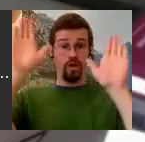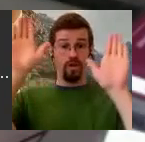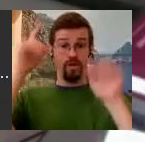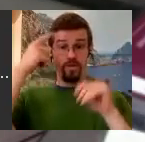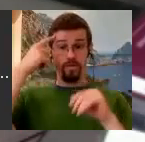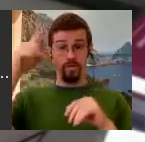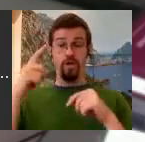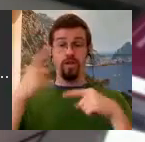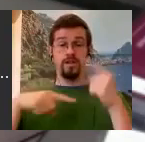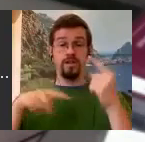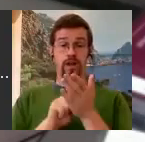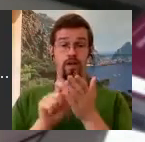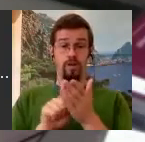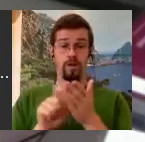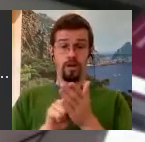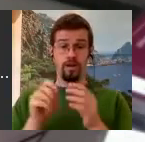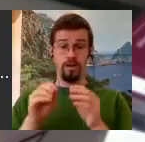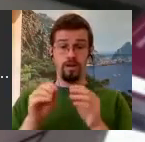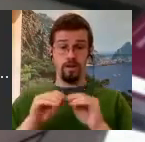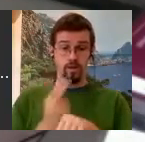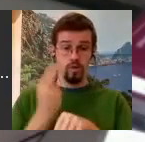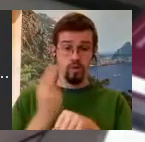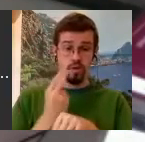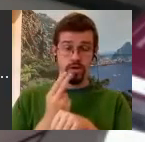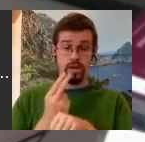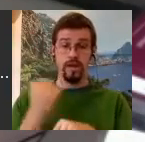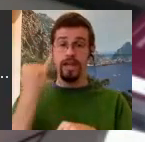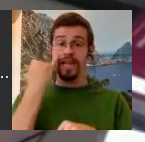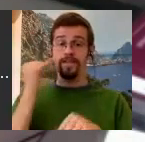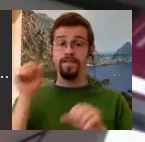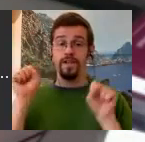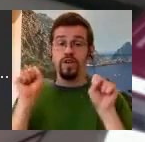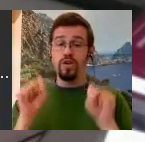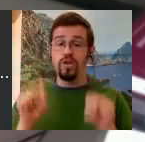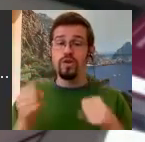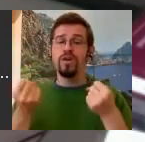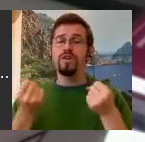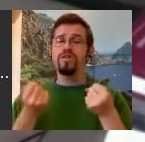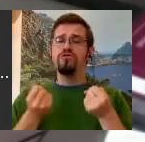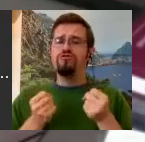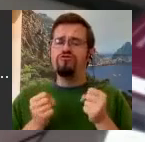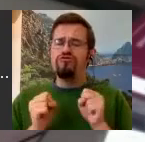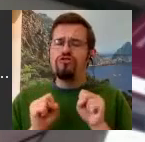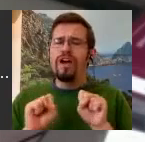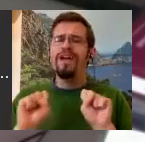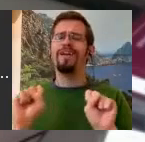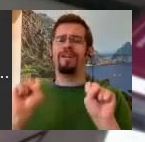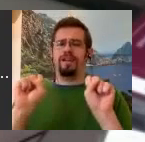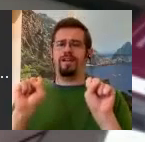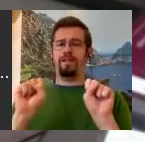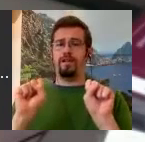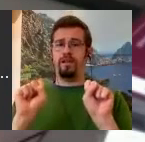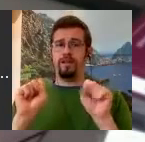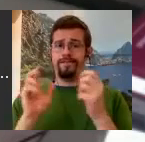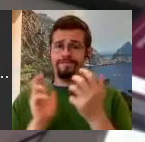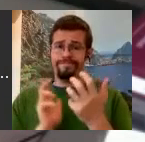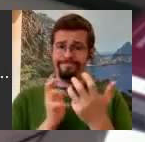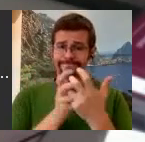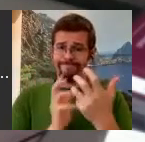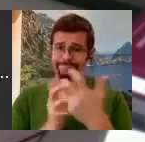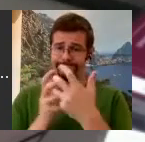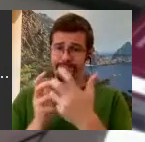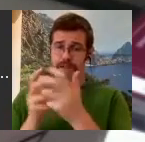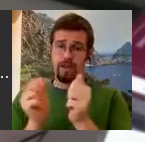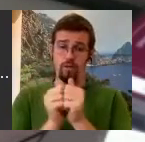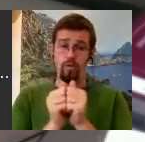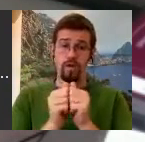users is that if you could at least try to get it possible to be able to be compatible with other software. I know that's really hard. I